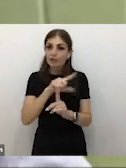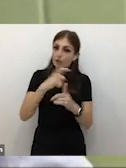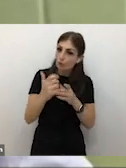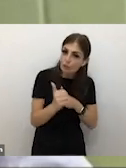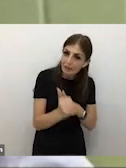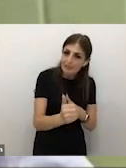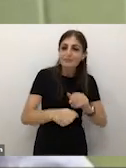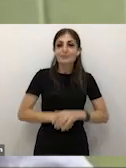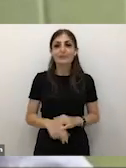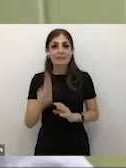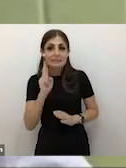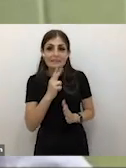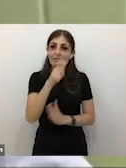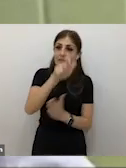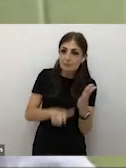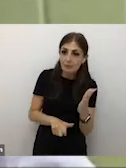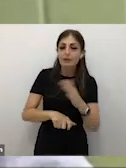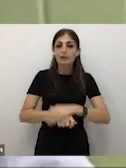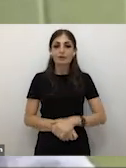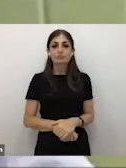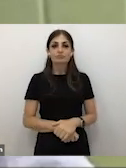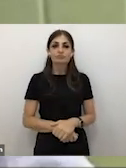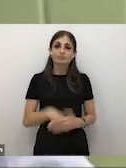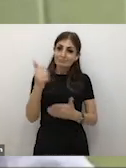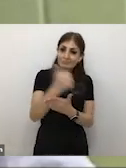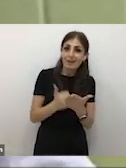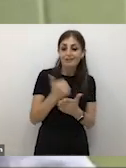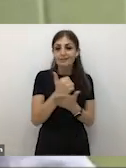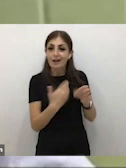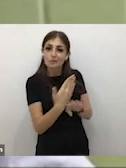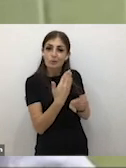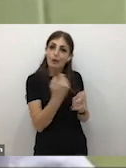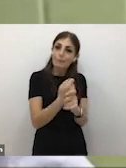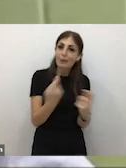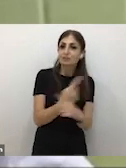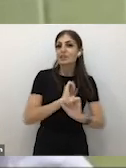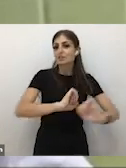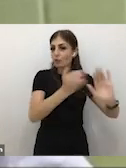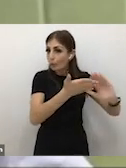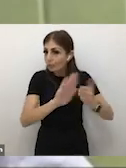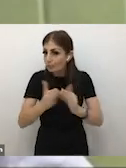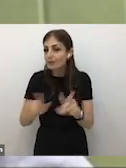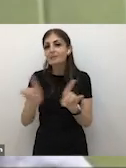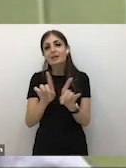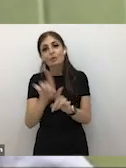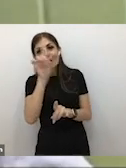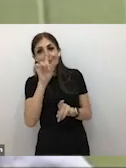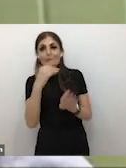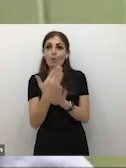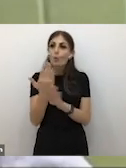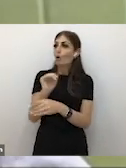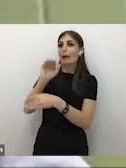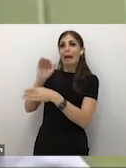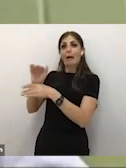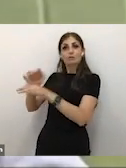leaders, deaf and disabled leaders, artists and arts workers making change in their communities, as well as people working outside of the